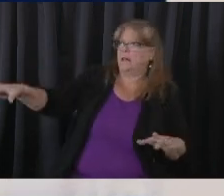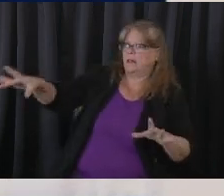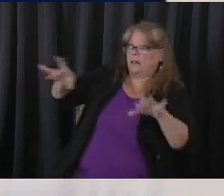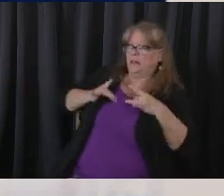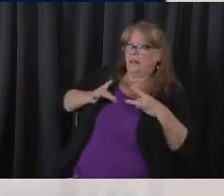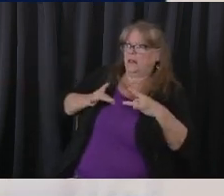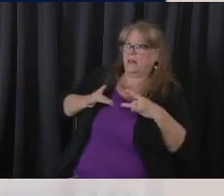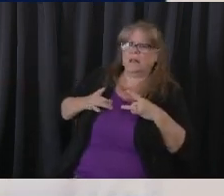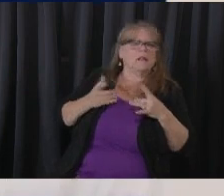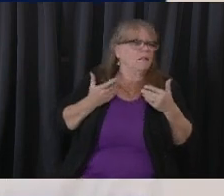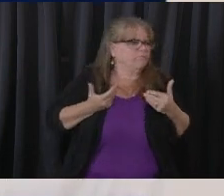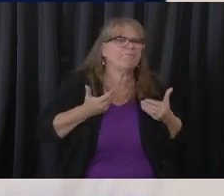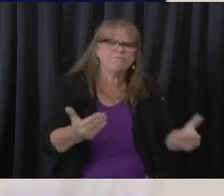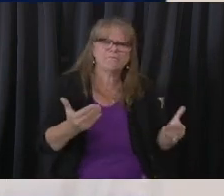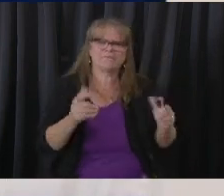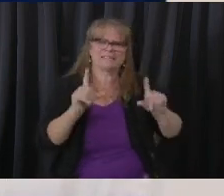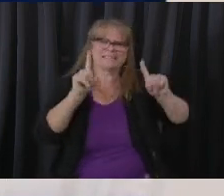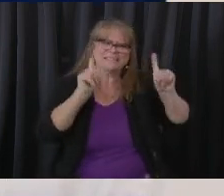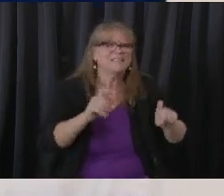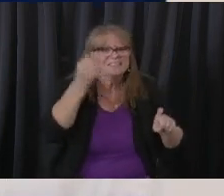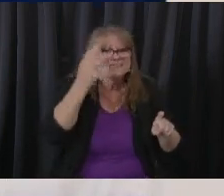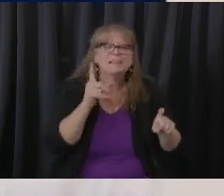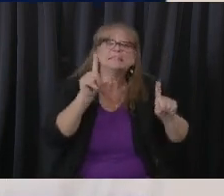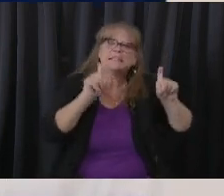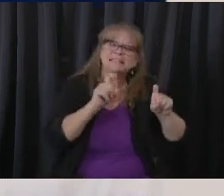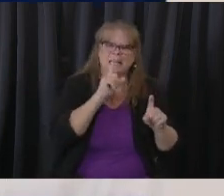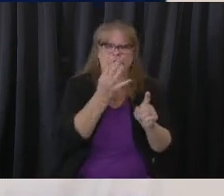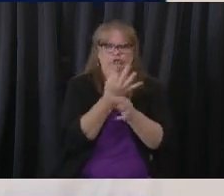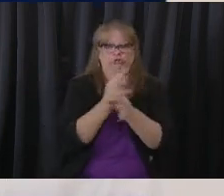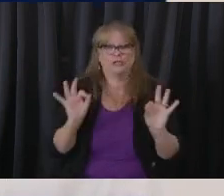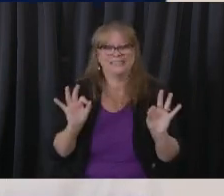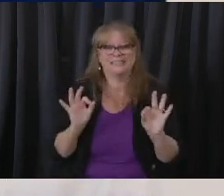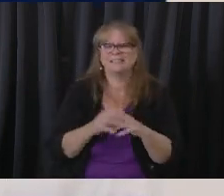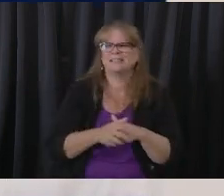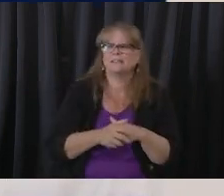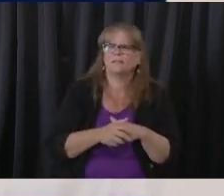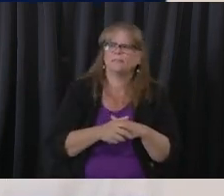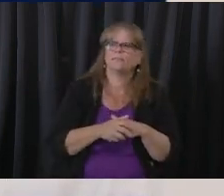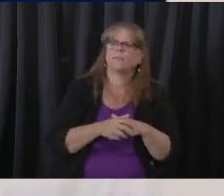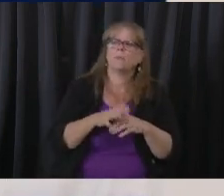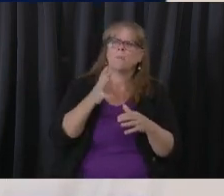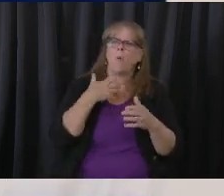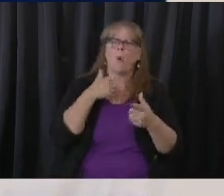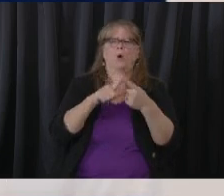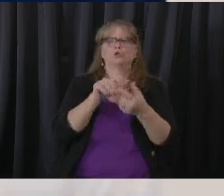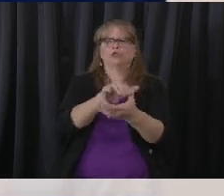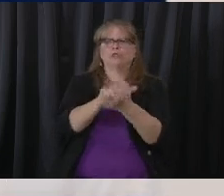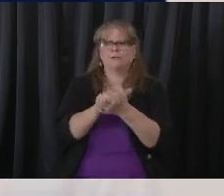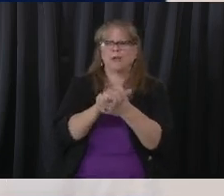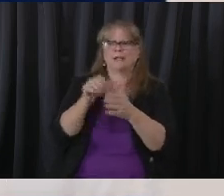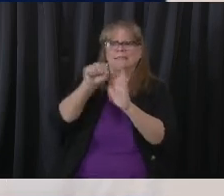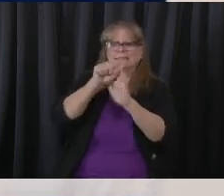covid19.colorado.gov/testing. I want to also congratulate our state lab. We hit our highest day of testing, September 30th,